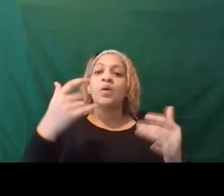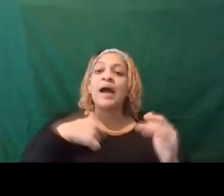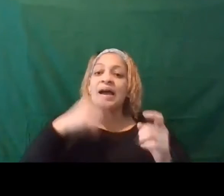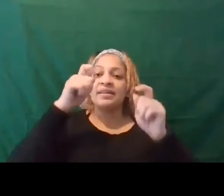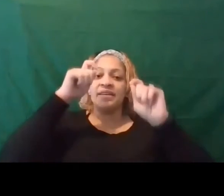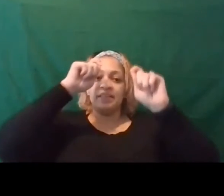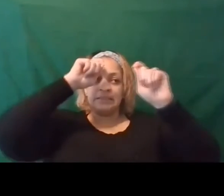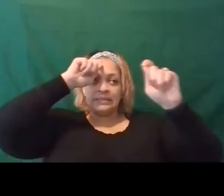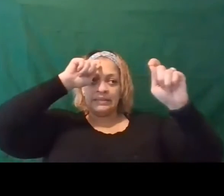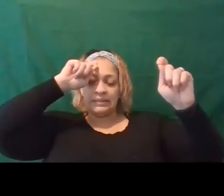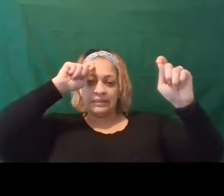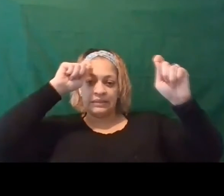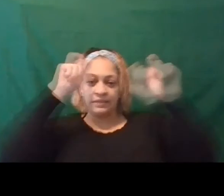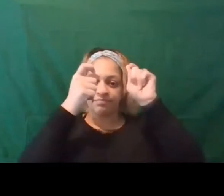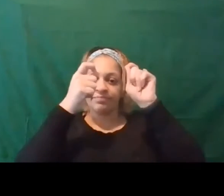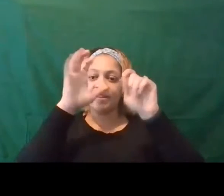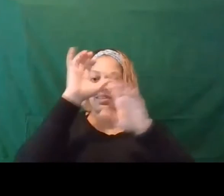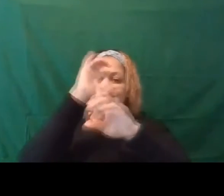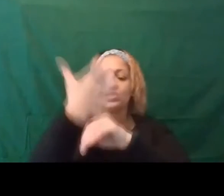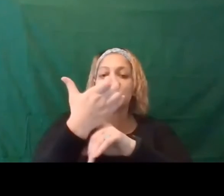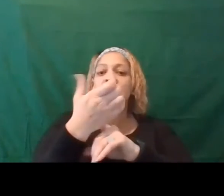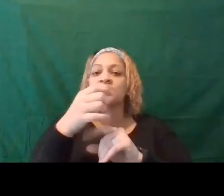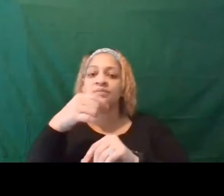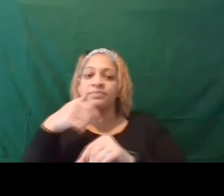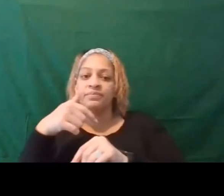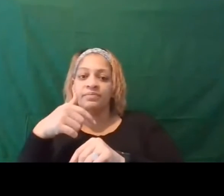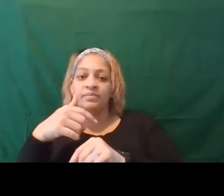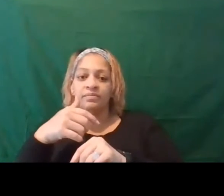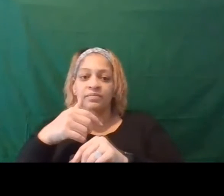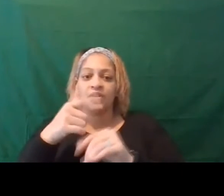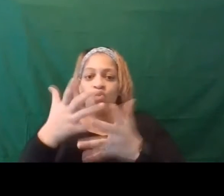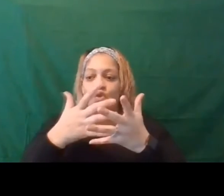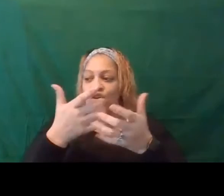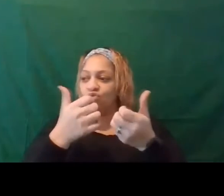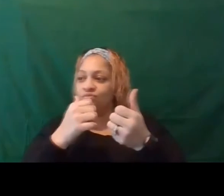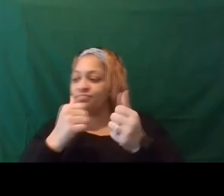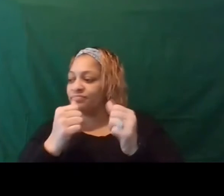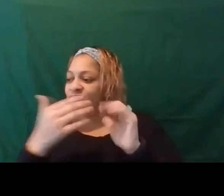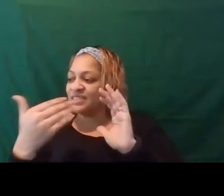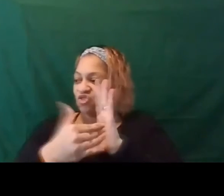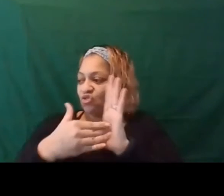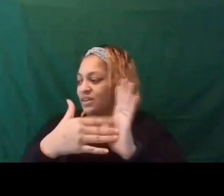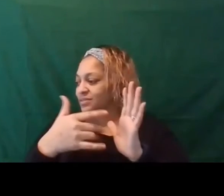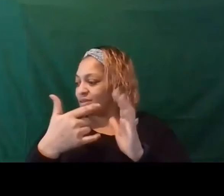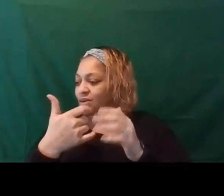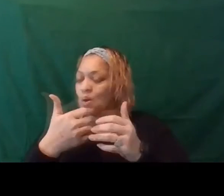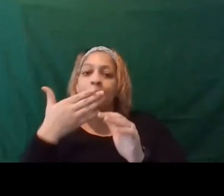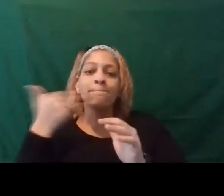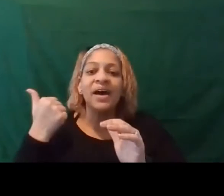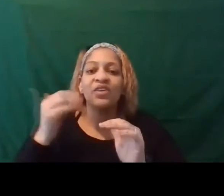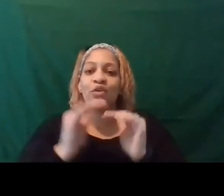consciously shift this conditioned mind pattern of othering and versus and being better